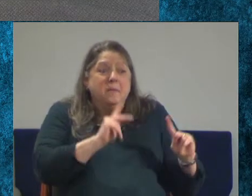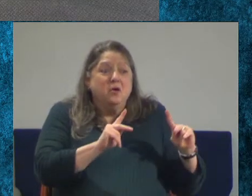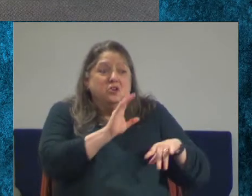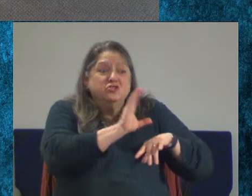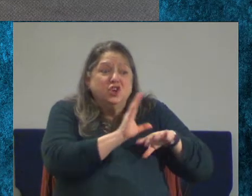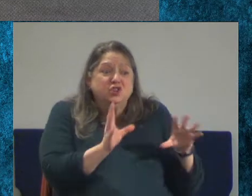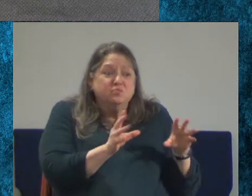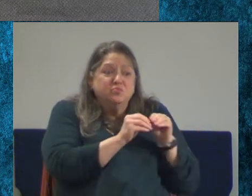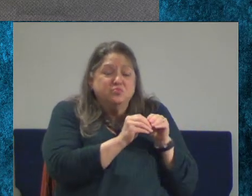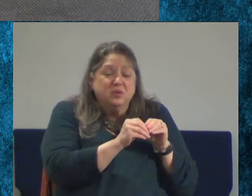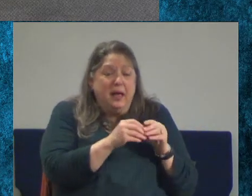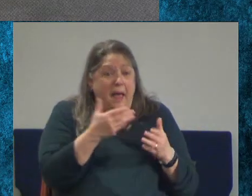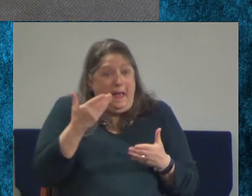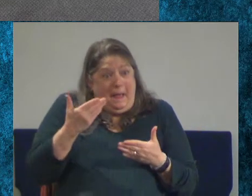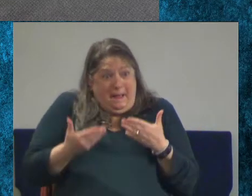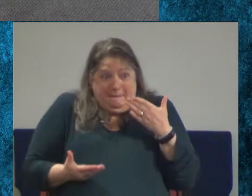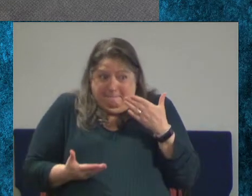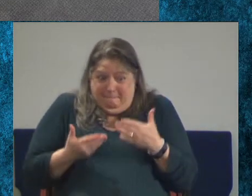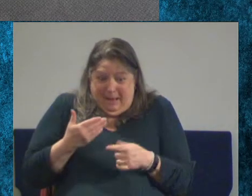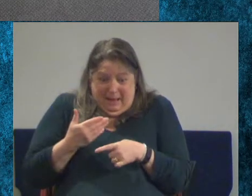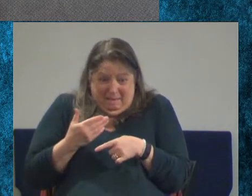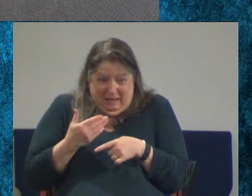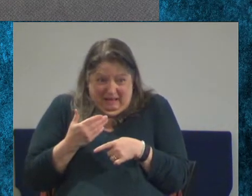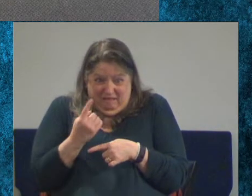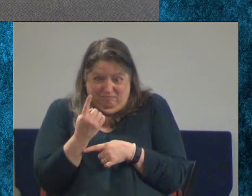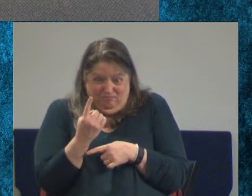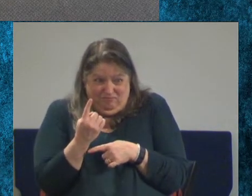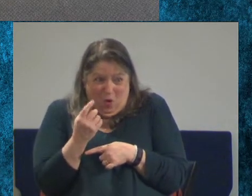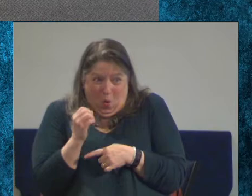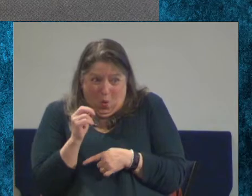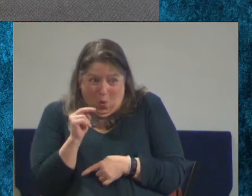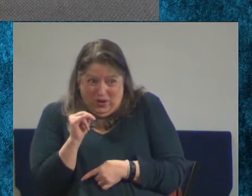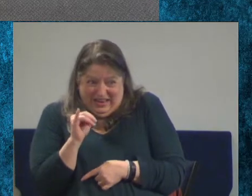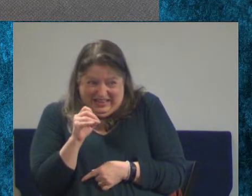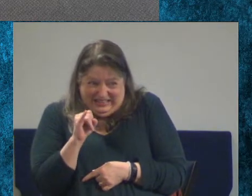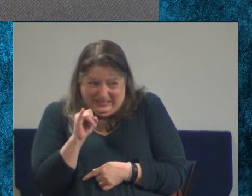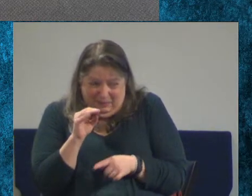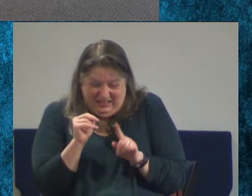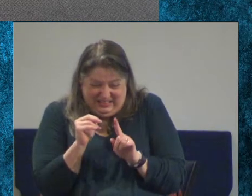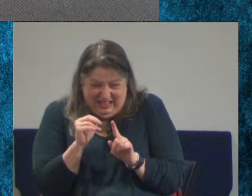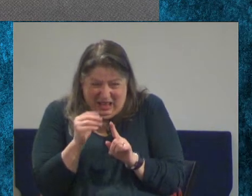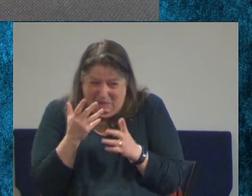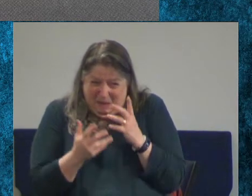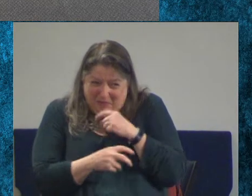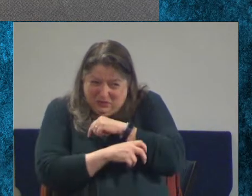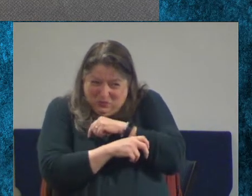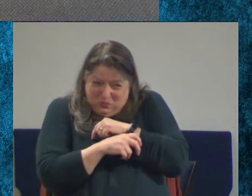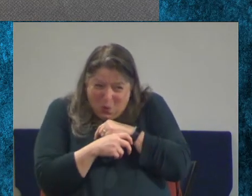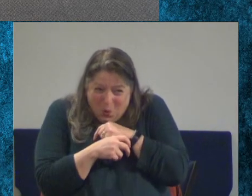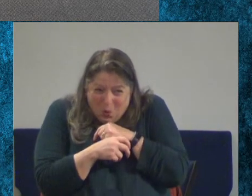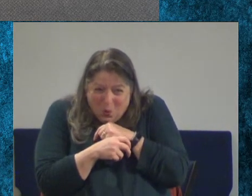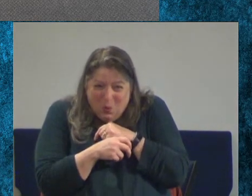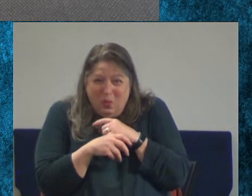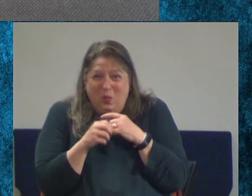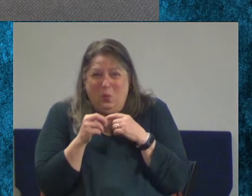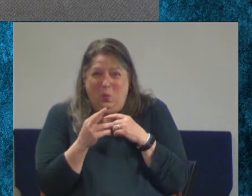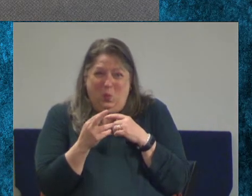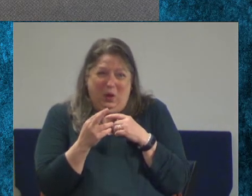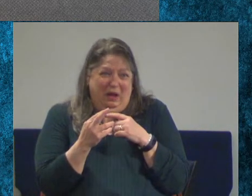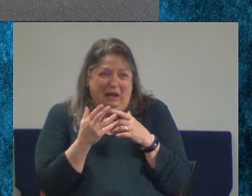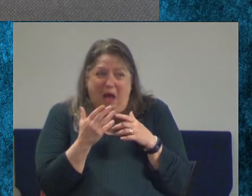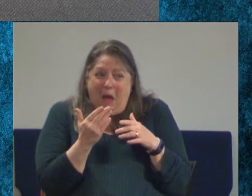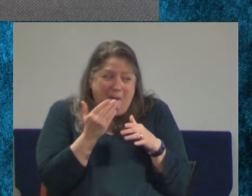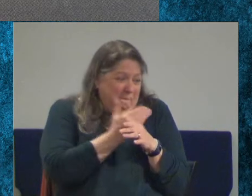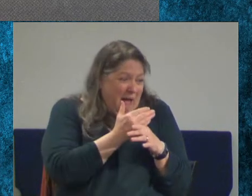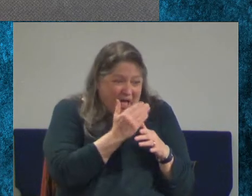from someone within that group, or he definitely discouraged every one of them by running away